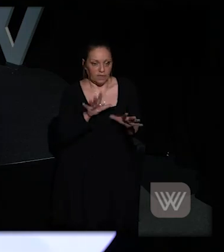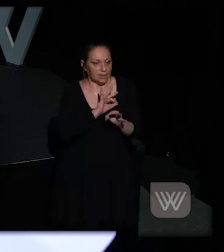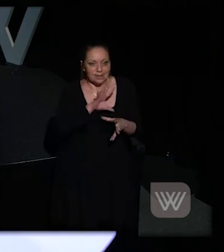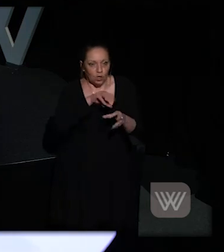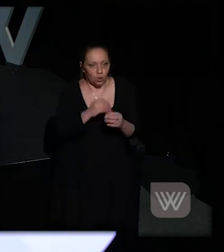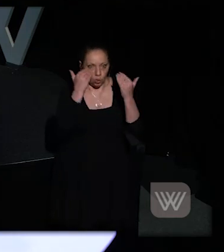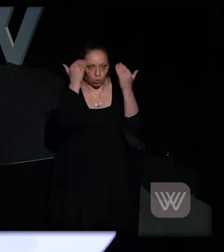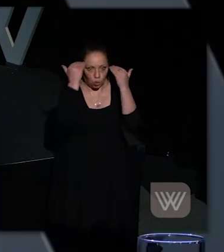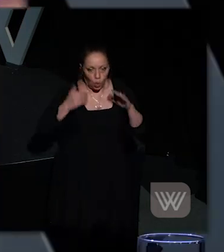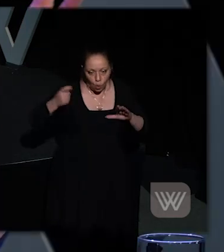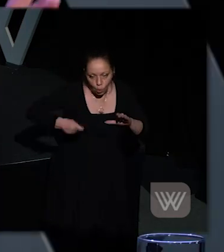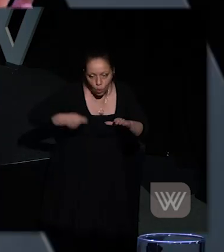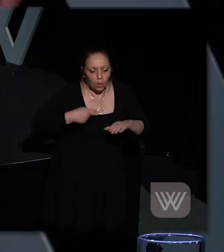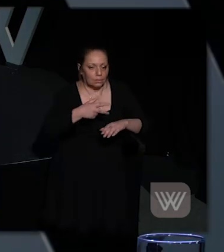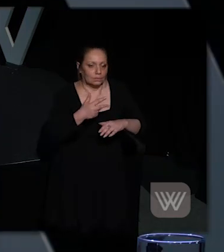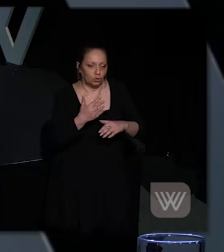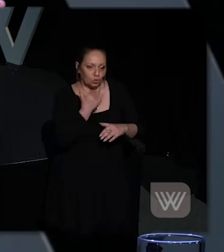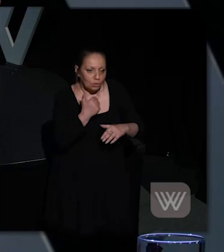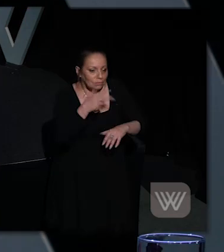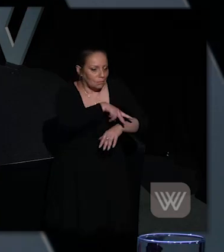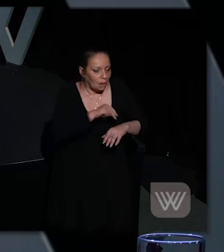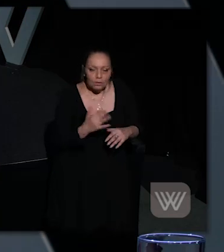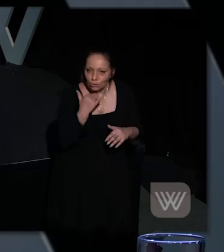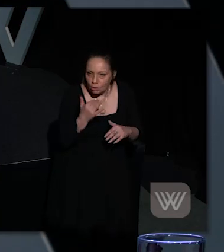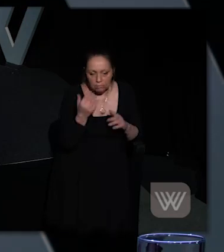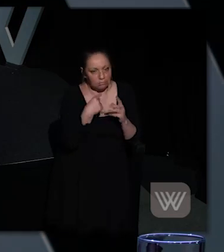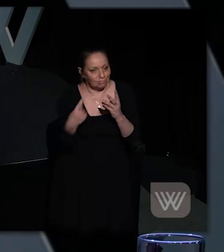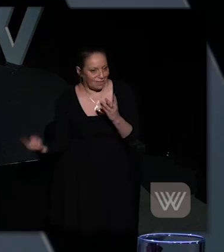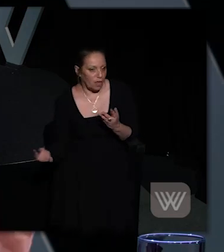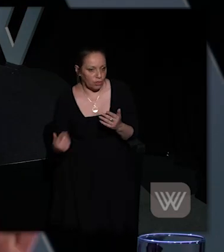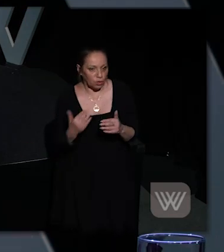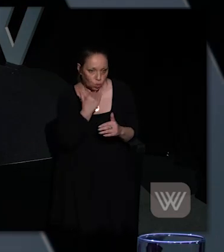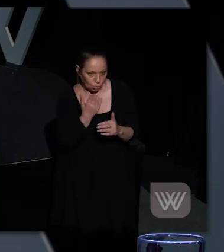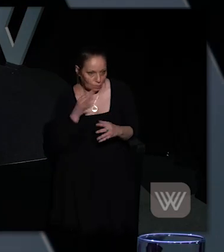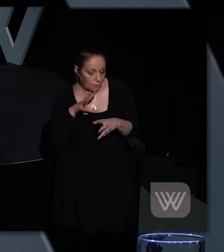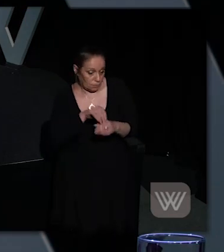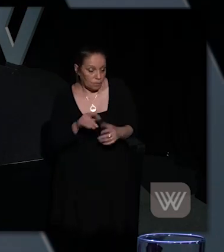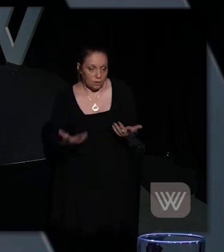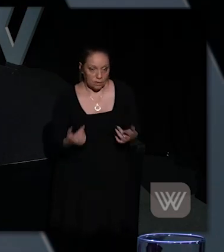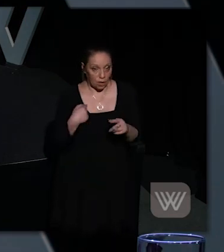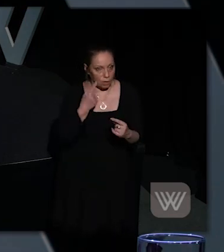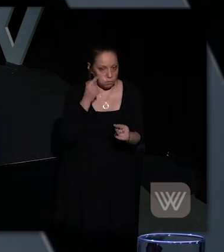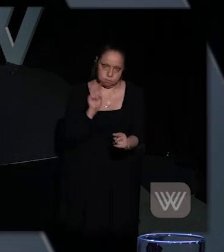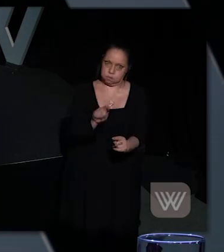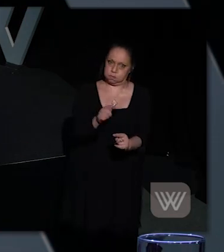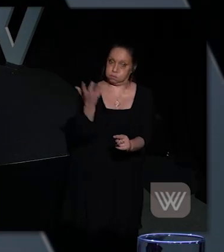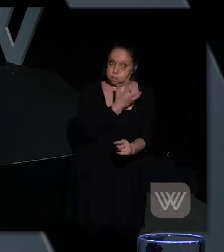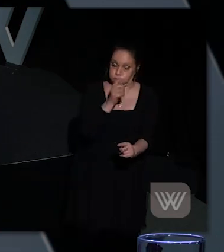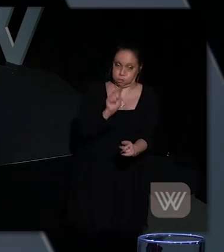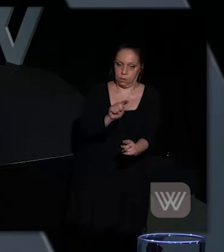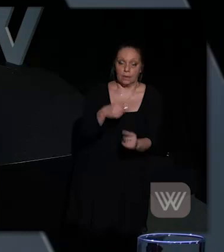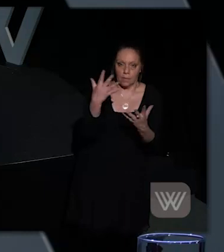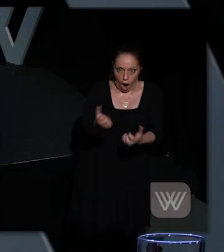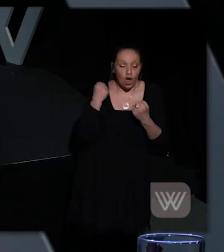costs, police costs, other kinds of costs that people incur. So, yeah, that is just a red flag. But I've got the